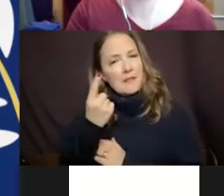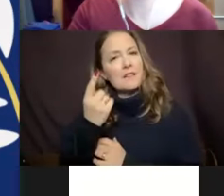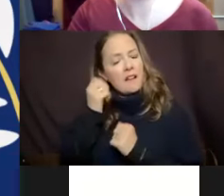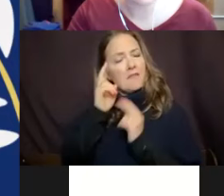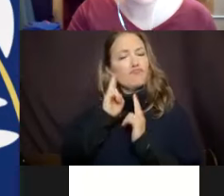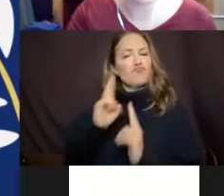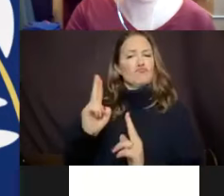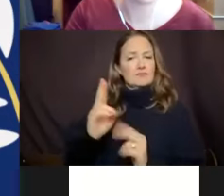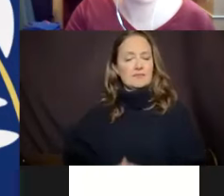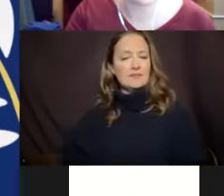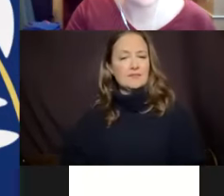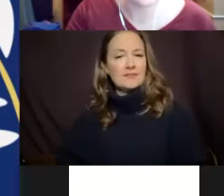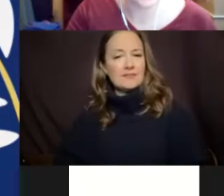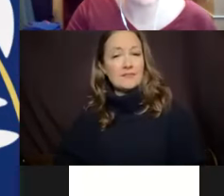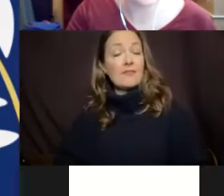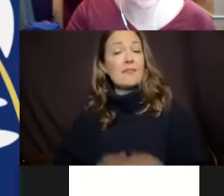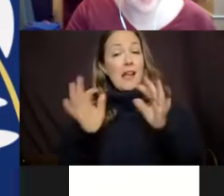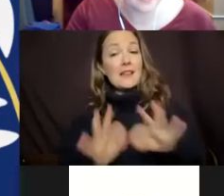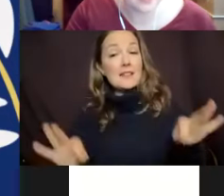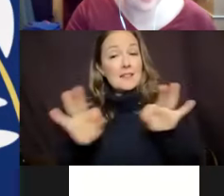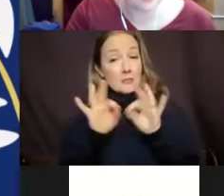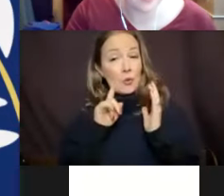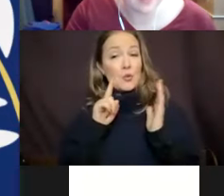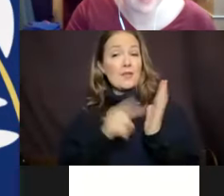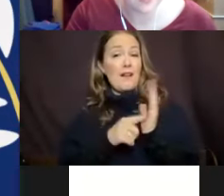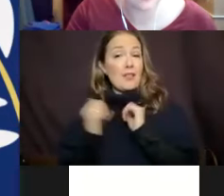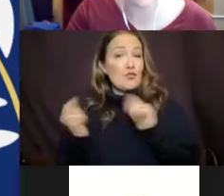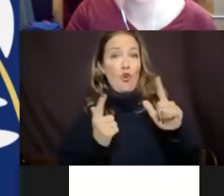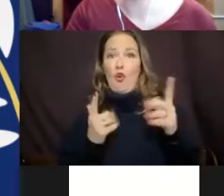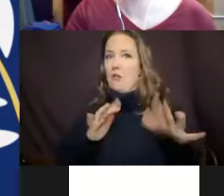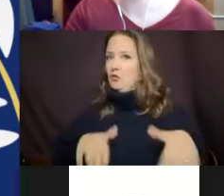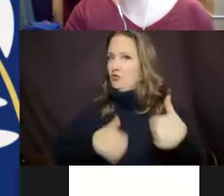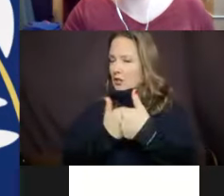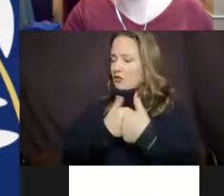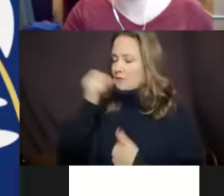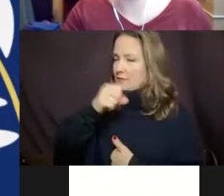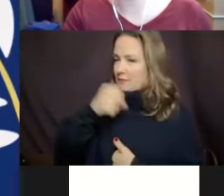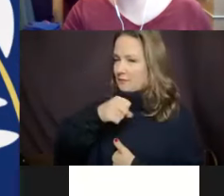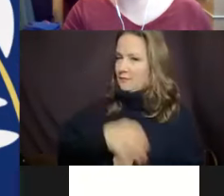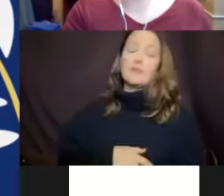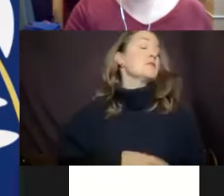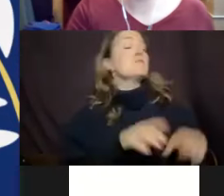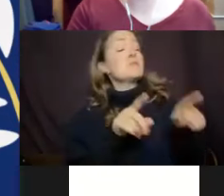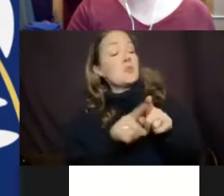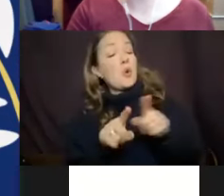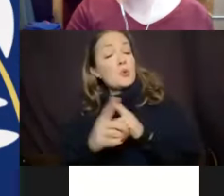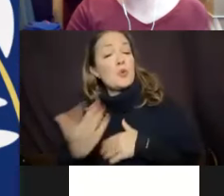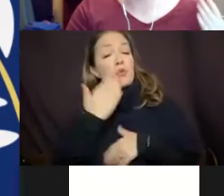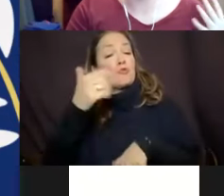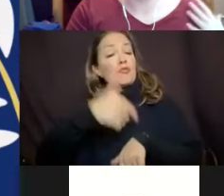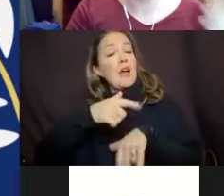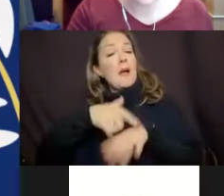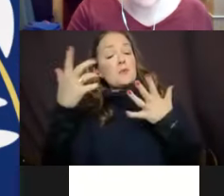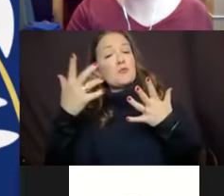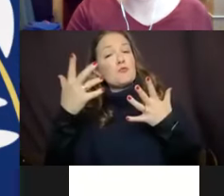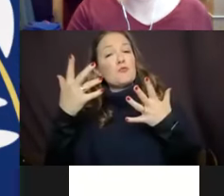And just as it's important to acknowledge all of the challenges we've faced this year, the solstice is also a time for us